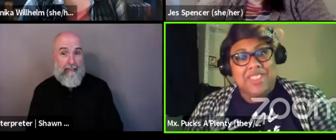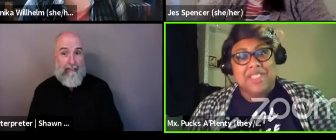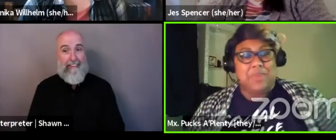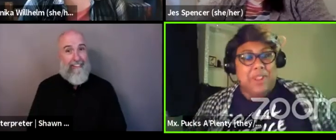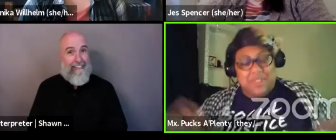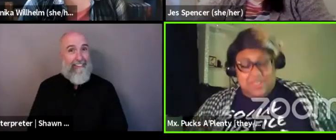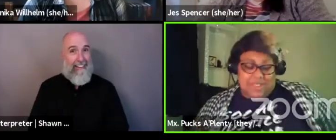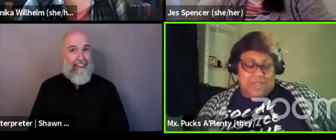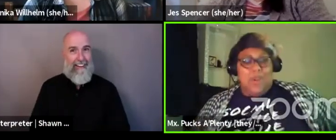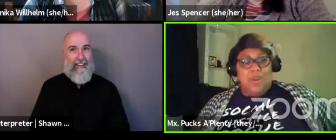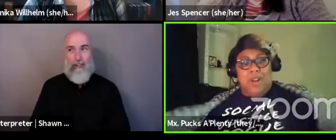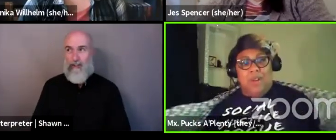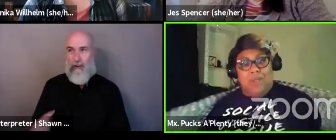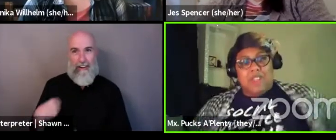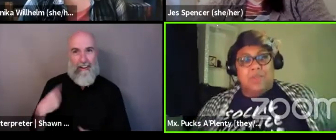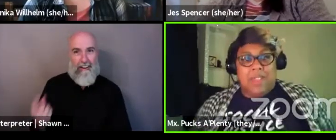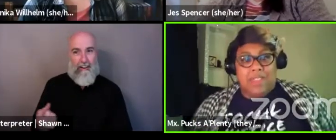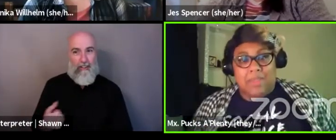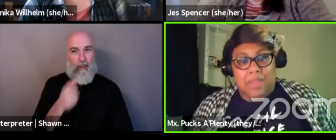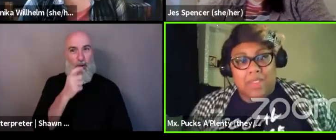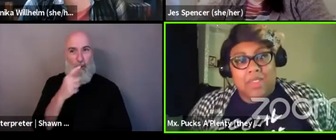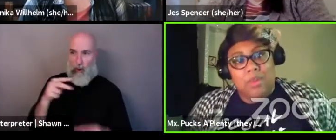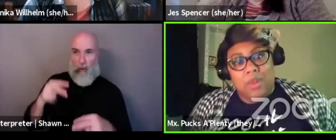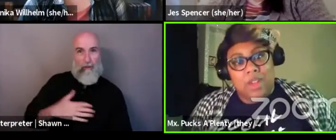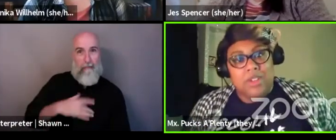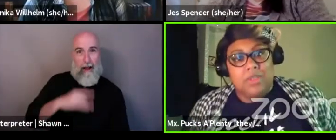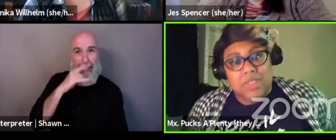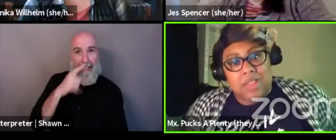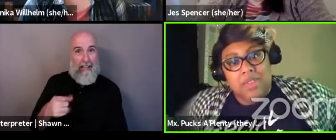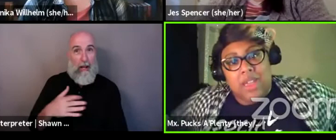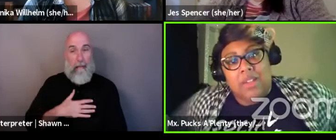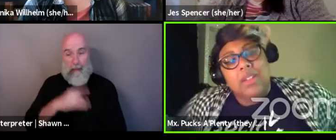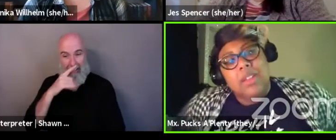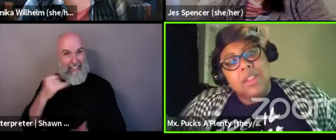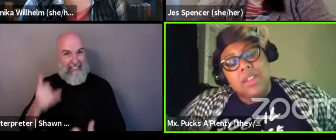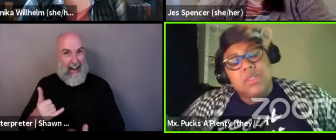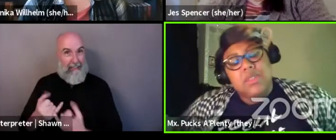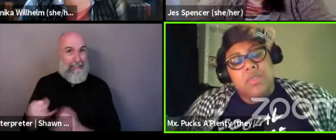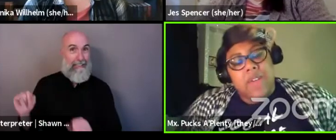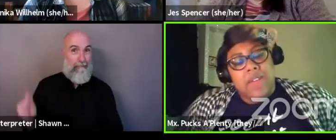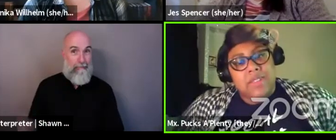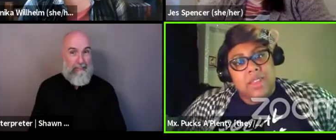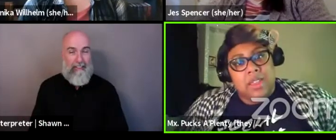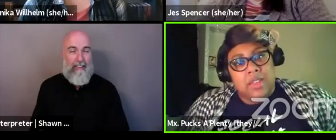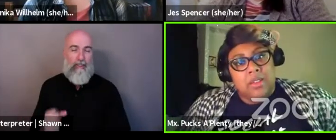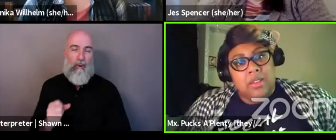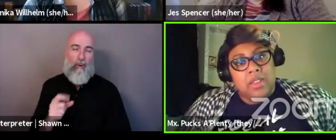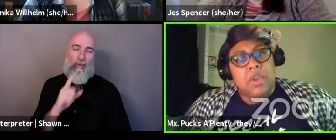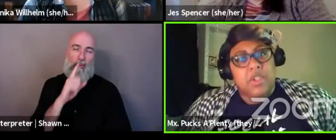know, at this point, I'm just like, who gonna watch my kid? My kid can watch himself now. It's very fascinating, especially with